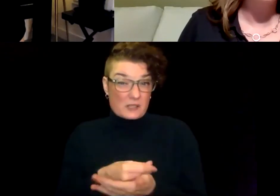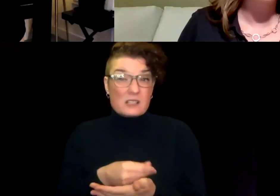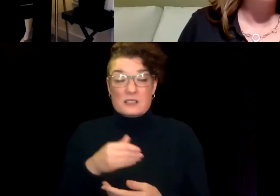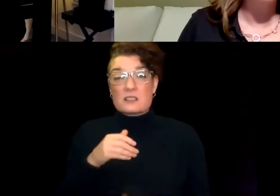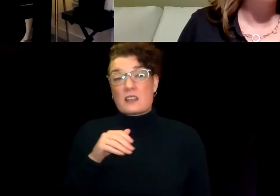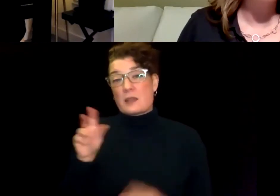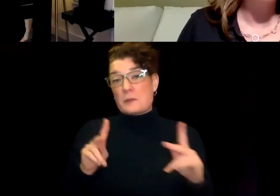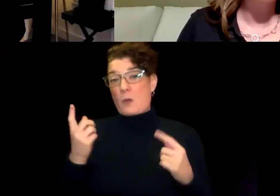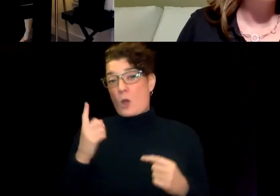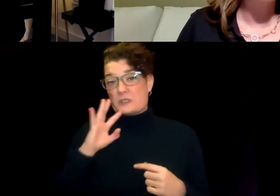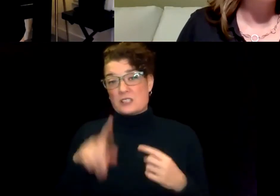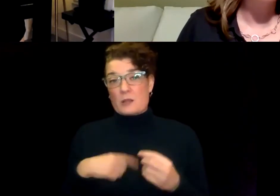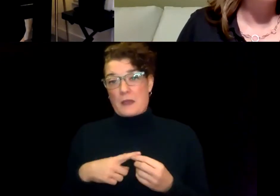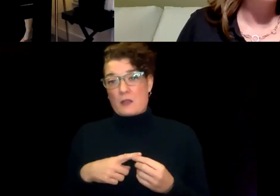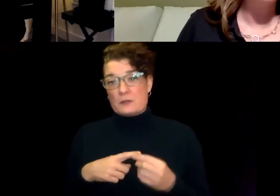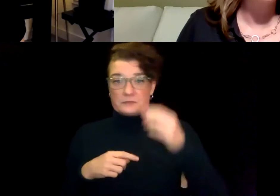about,